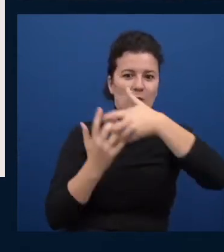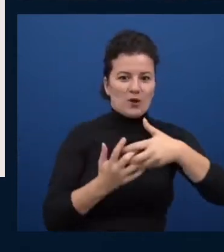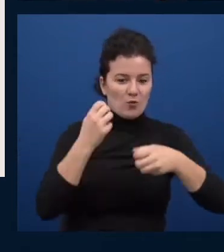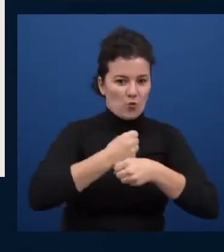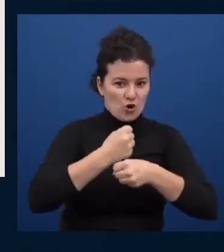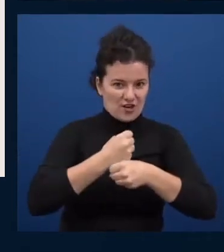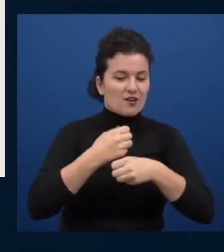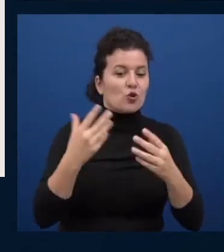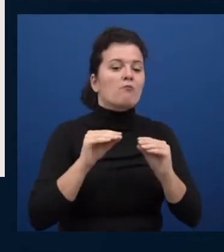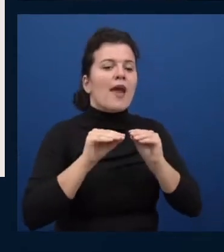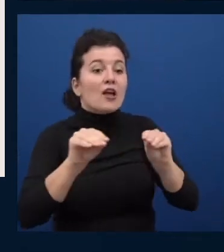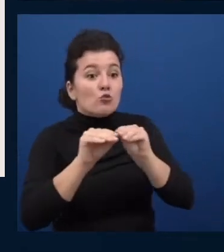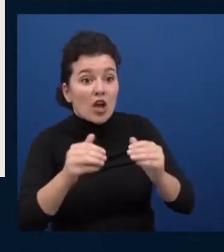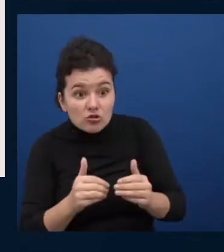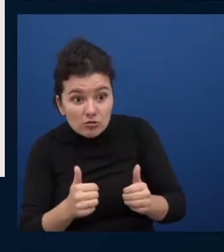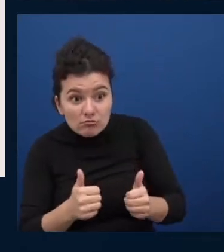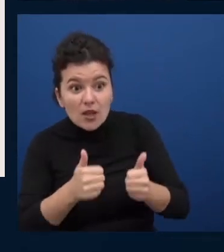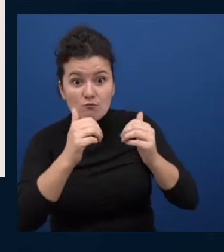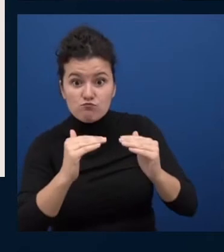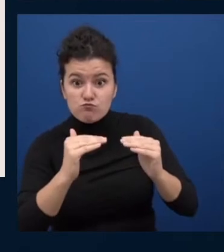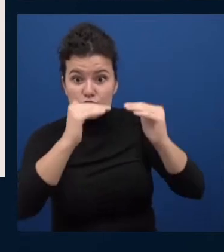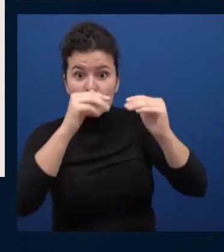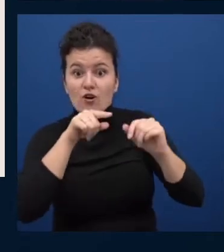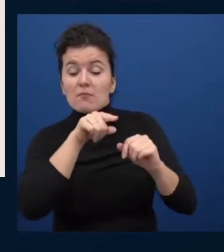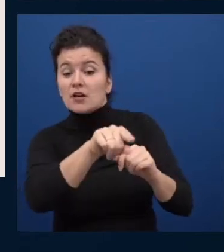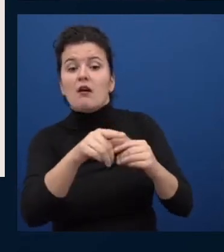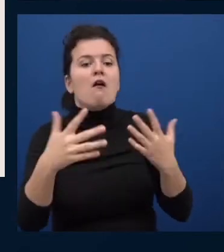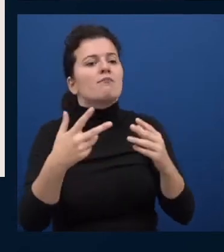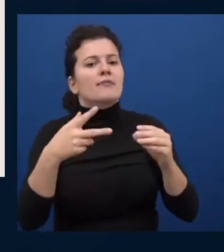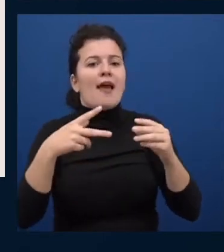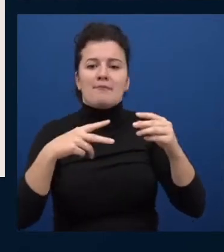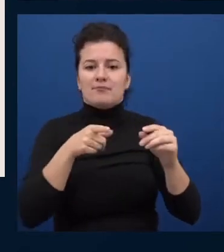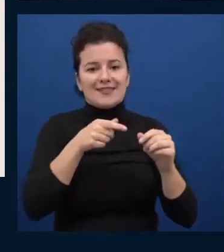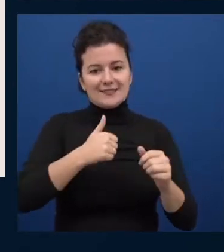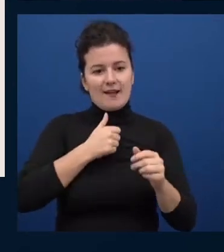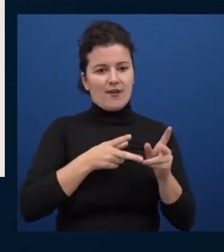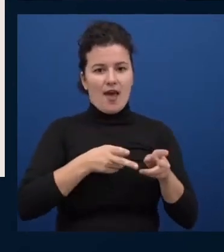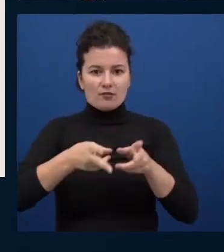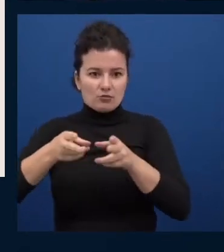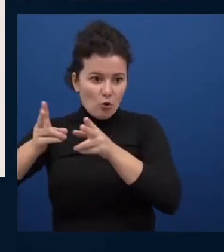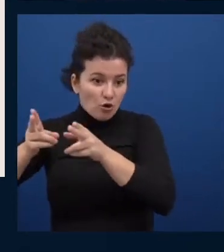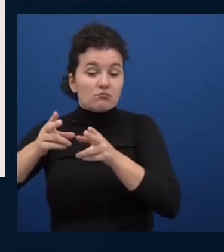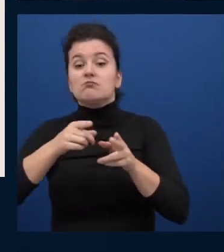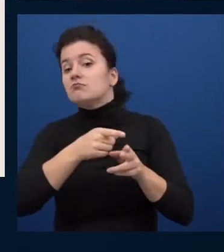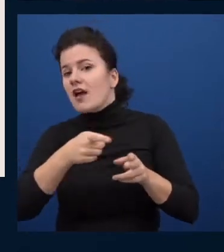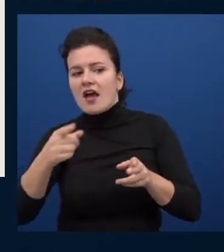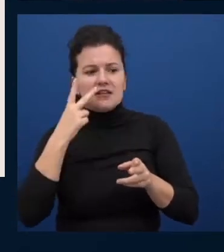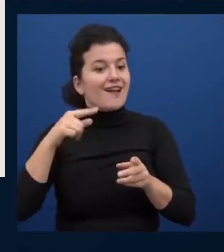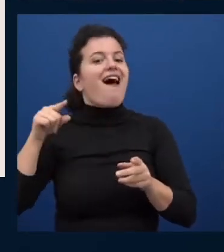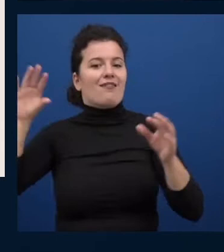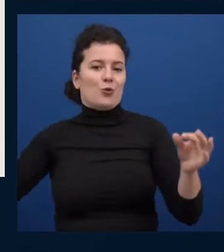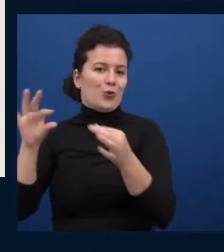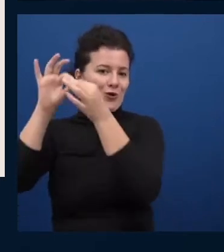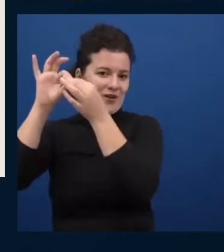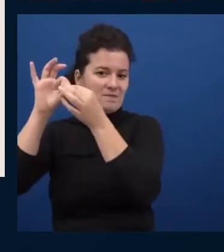improvements, so how you authenticate as an editor inside of backoffice. And it actually came